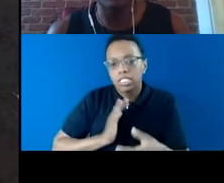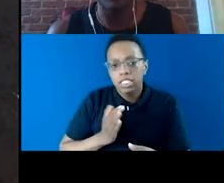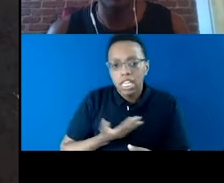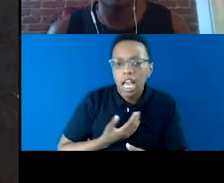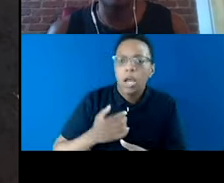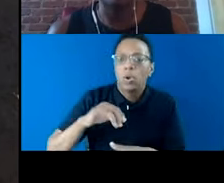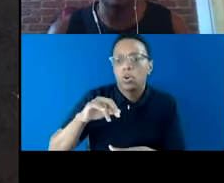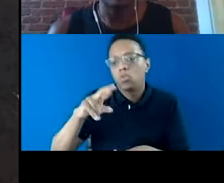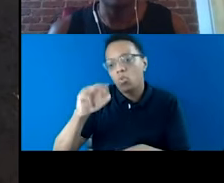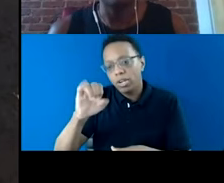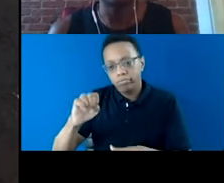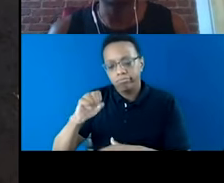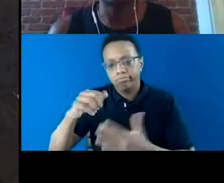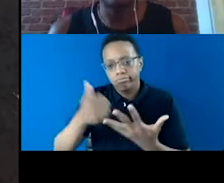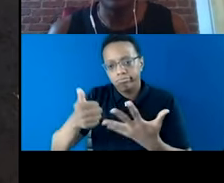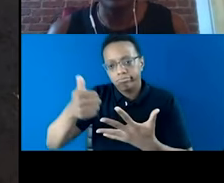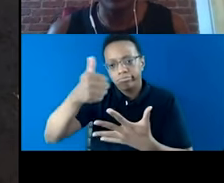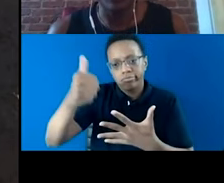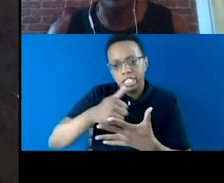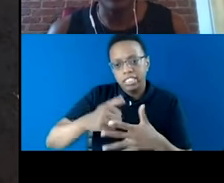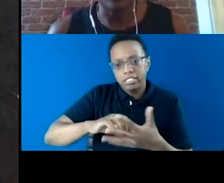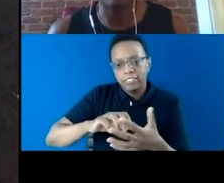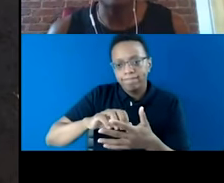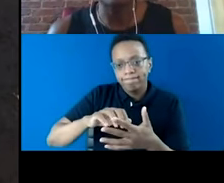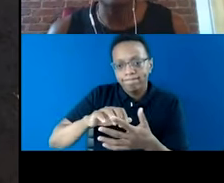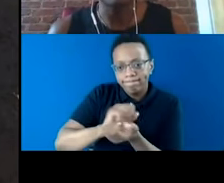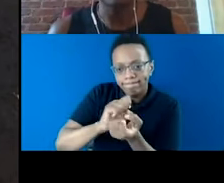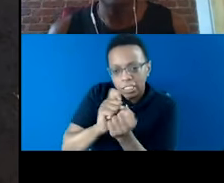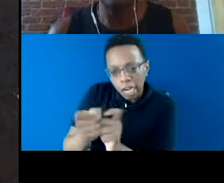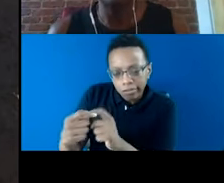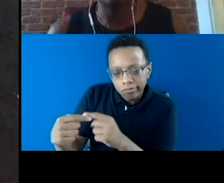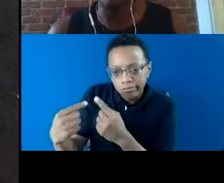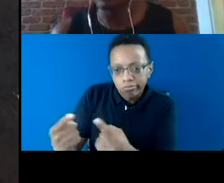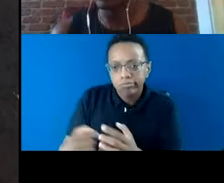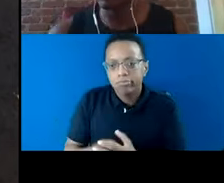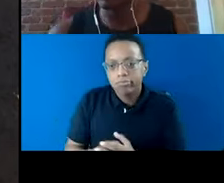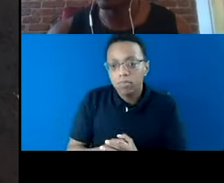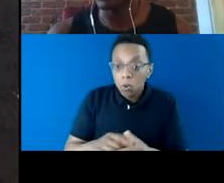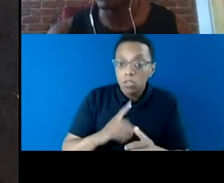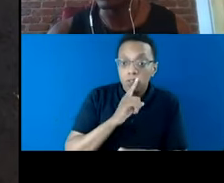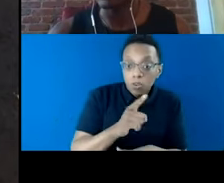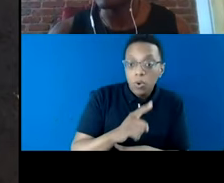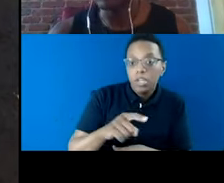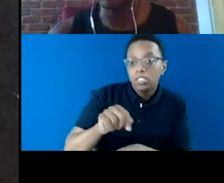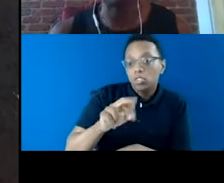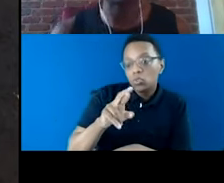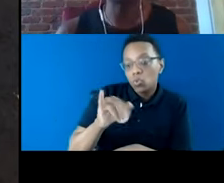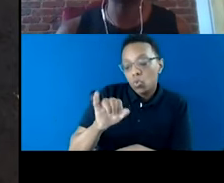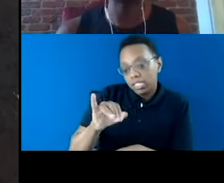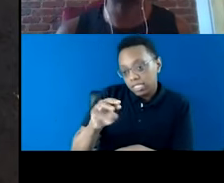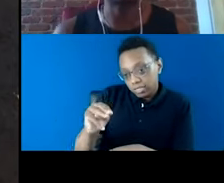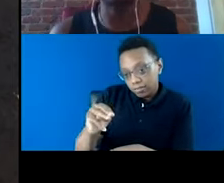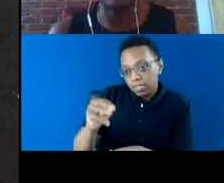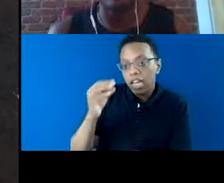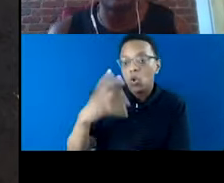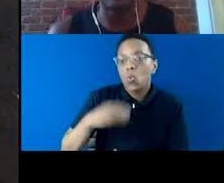through gender violence. What is true is that racism and white supremacy, in order to be instituted, require